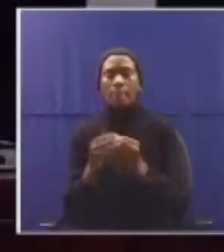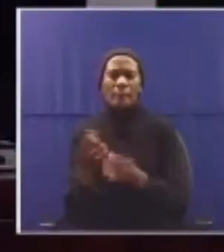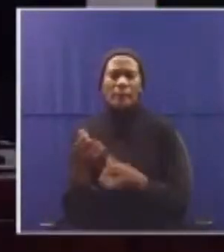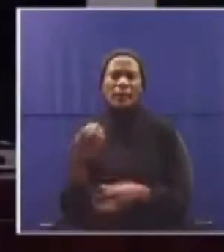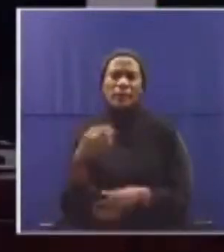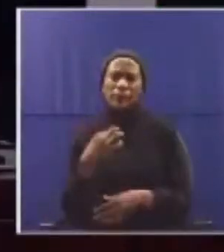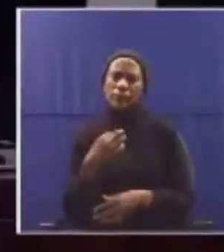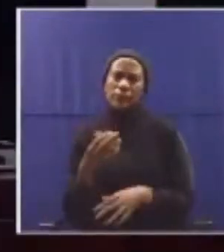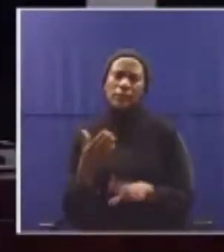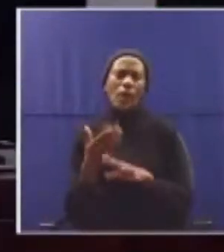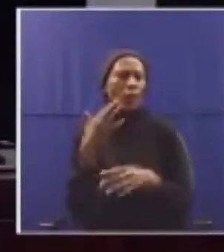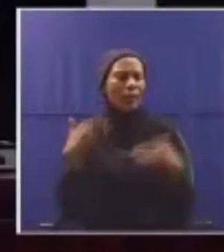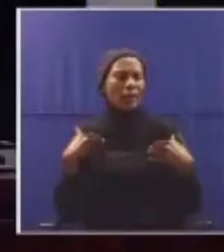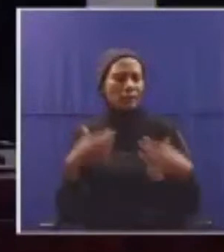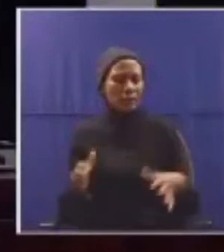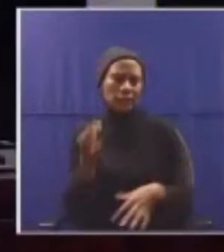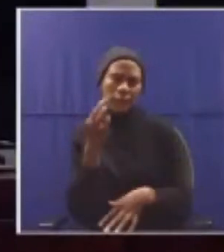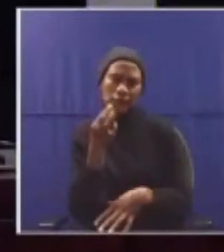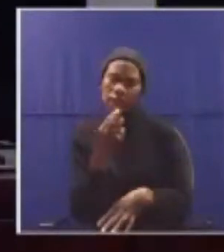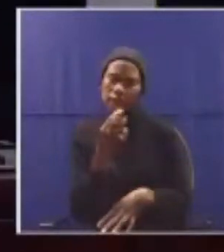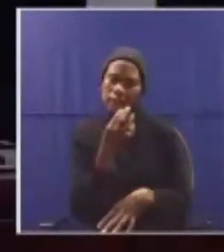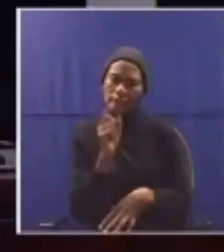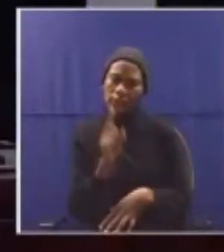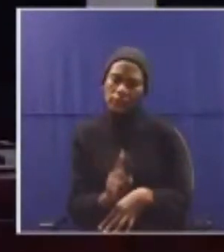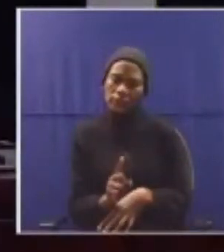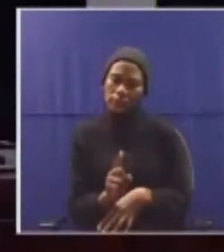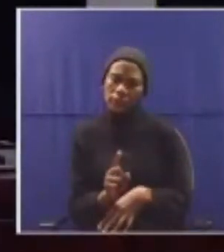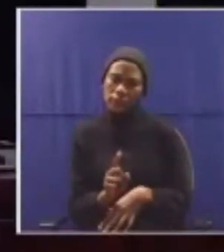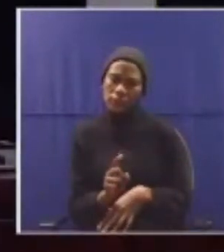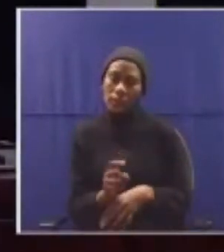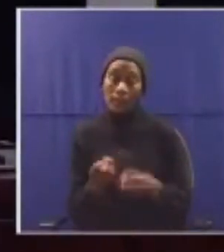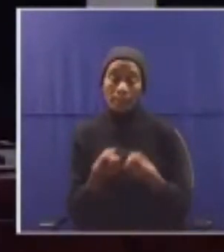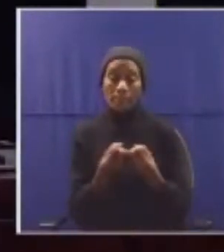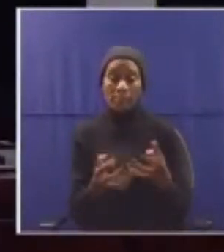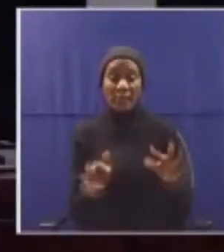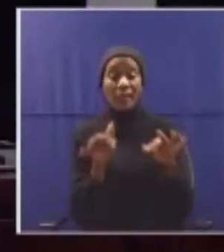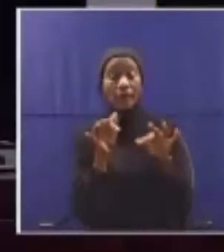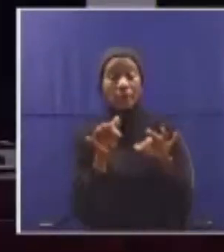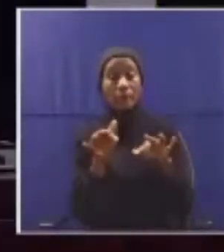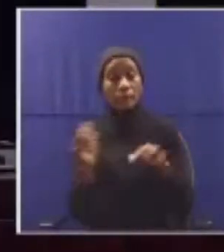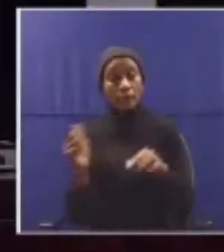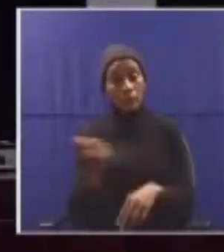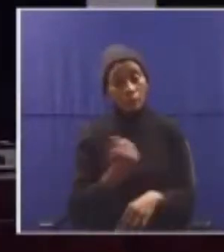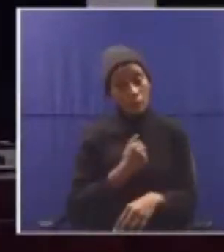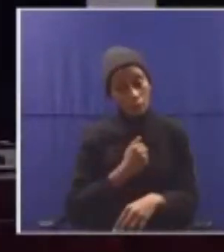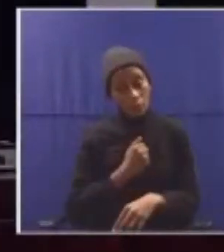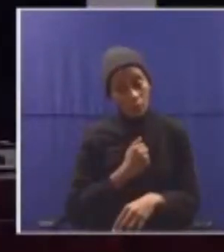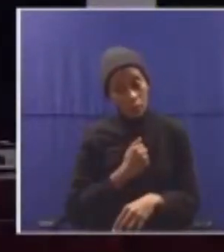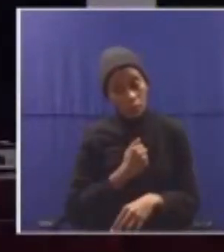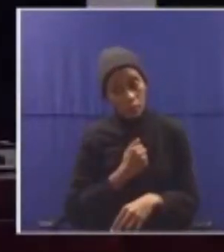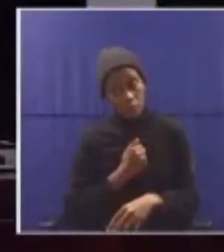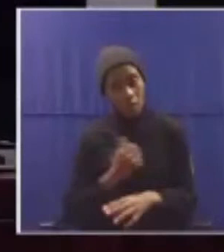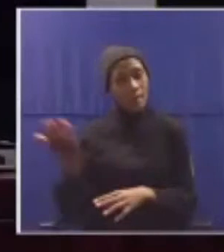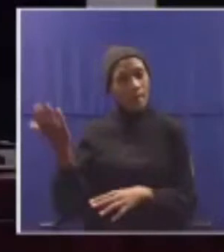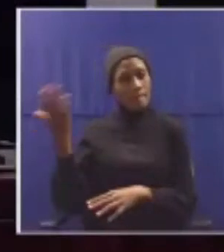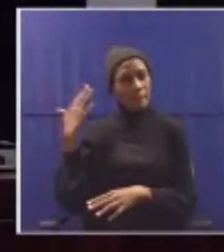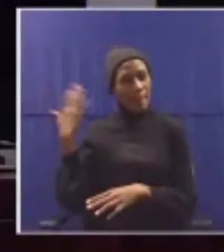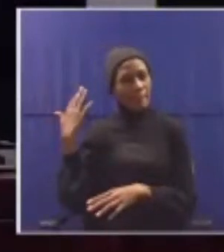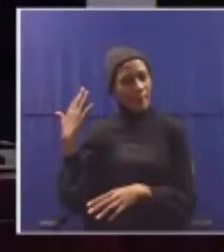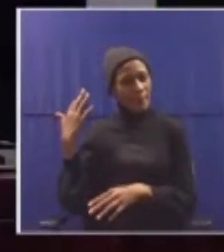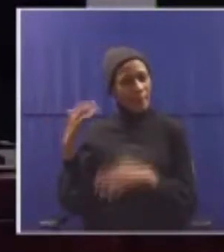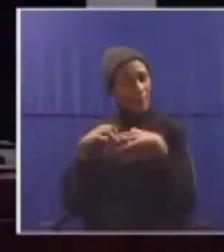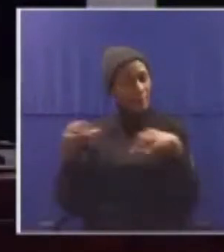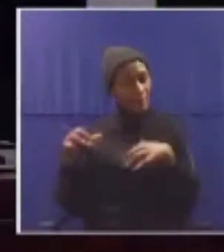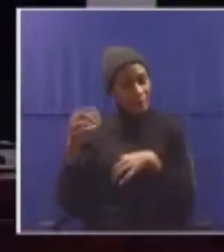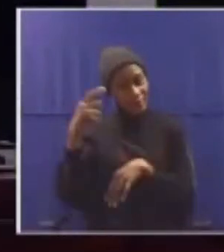said at the beginning that the majority of our people were forcefully